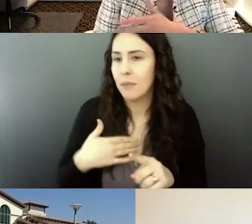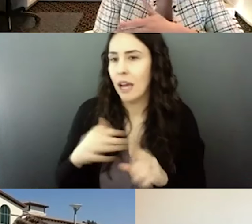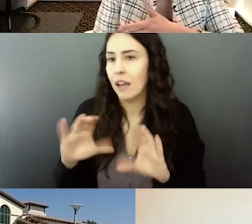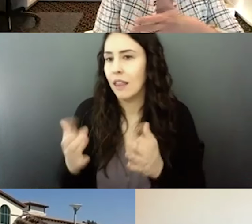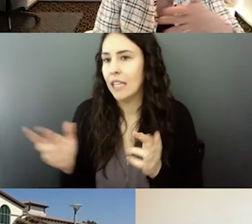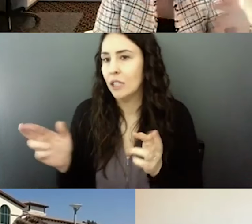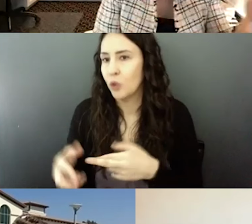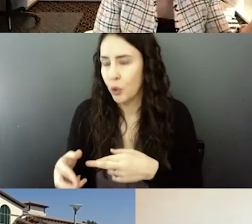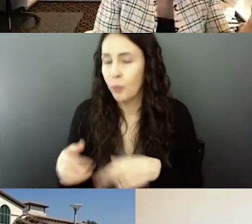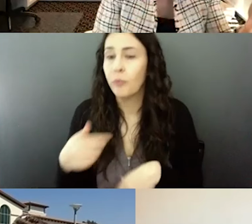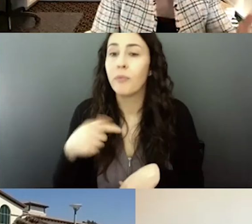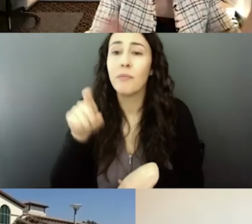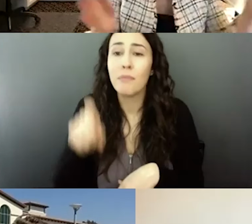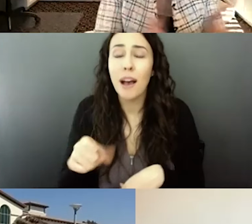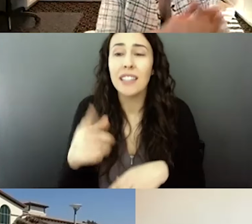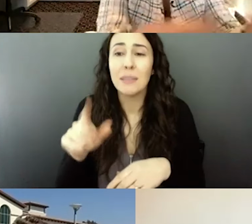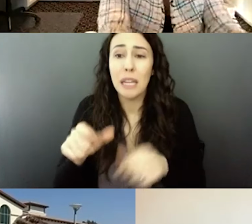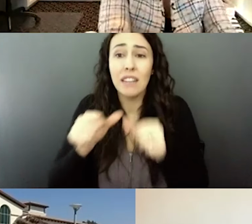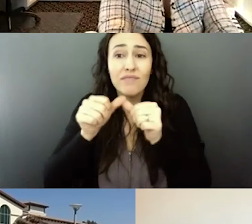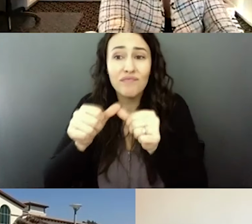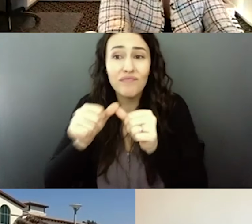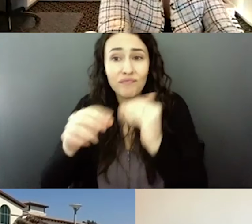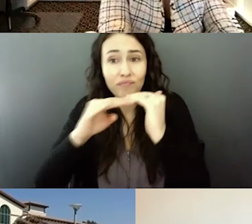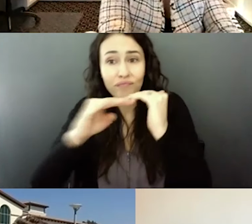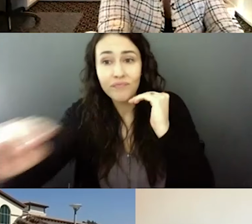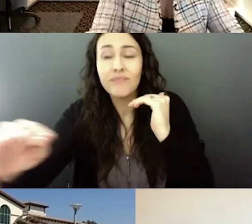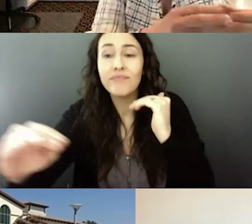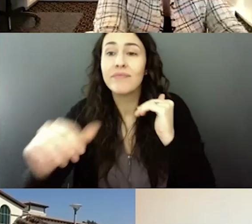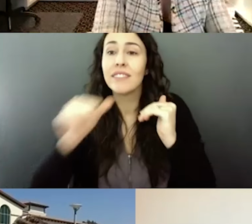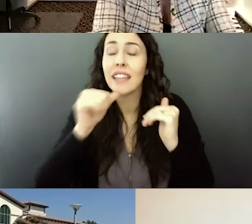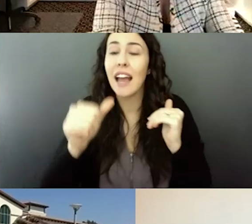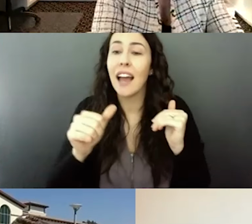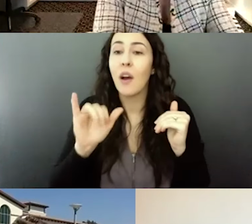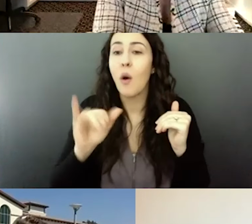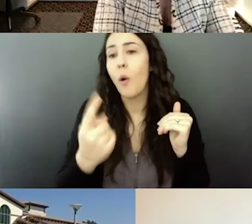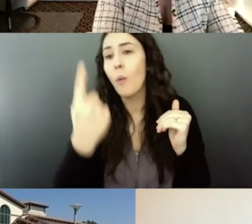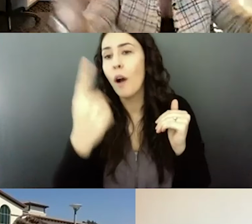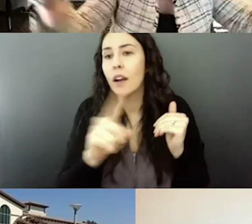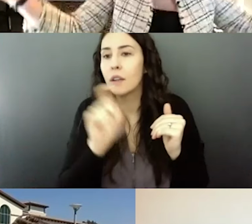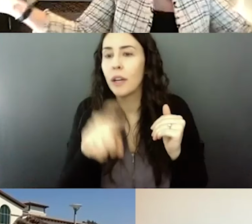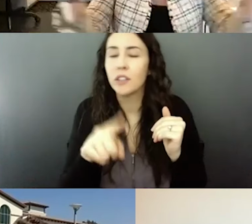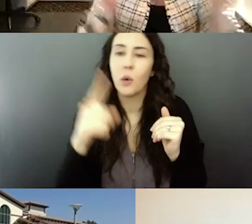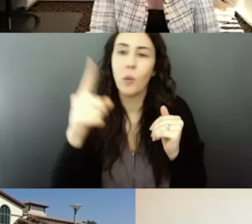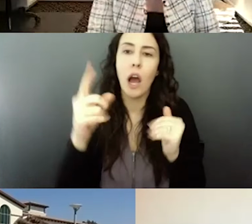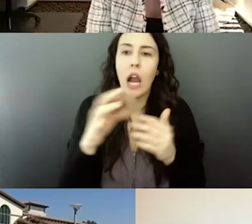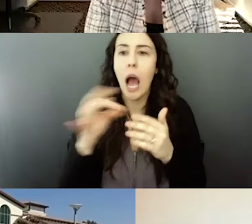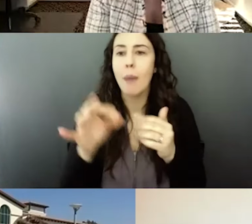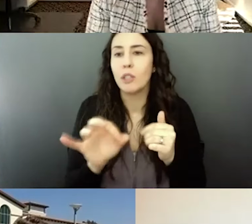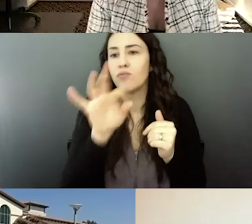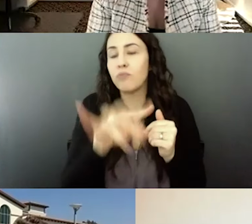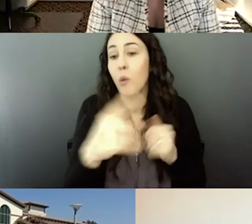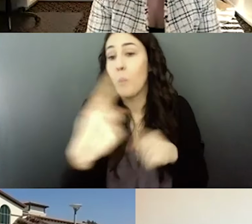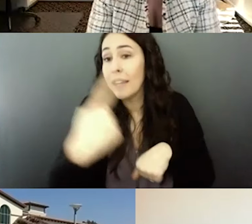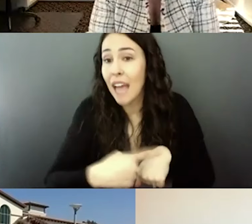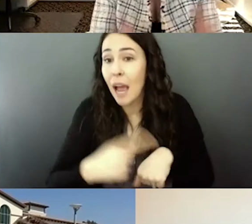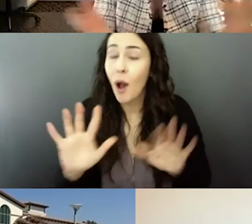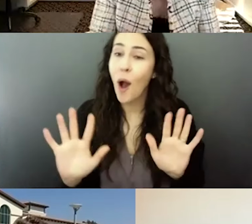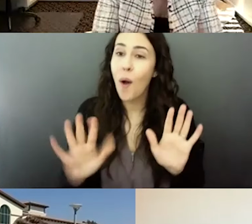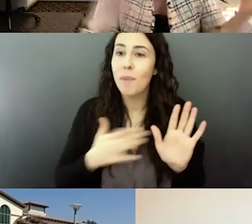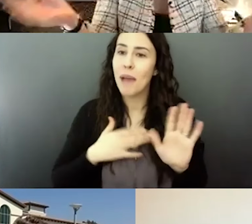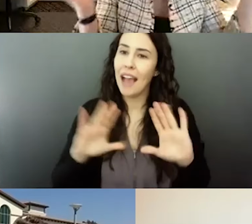be consistency throughout. It can't just be, oh, look, I put this one question, this one option, this one time. Oh, look, my class is inclusive